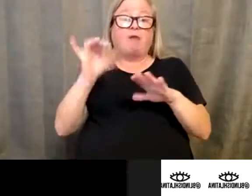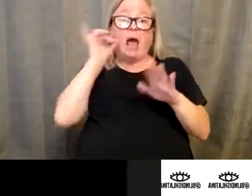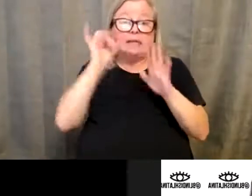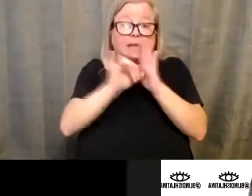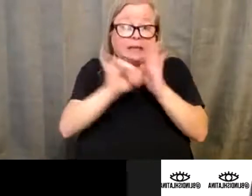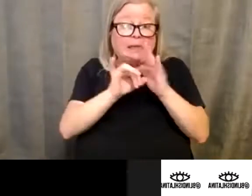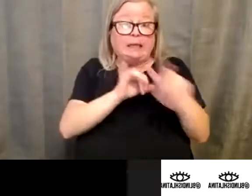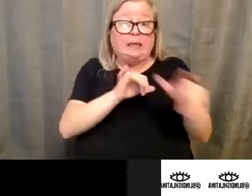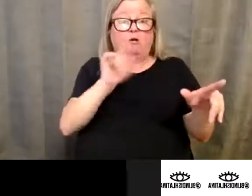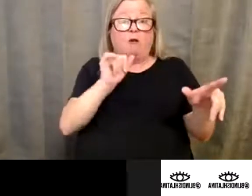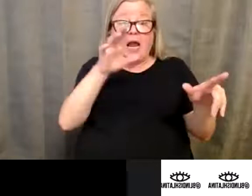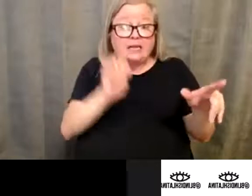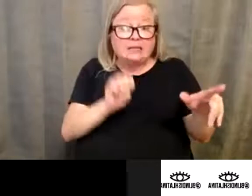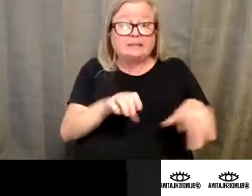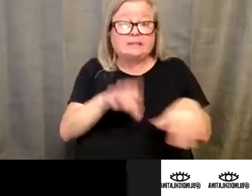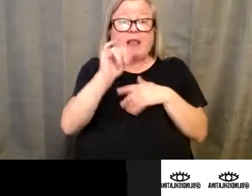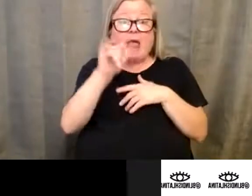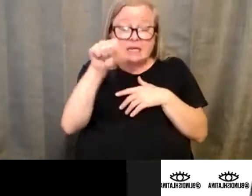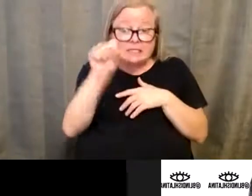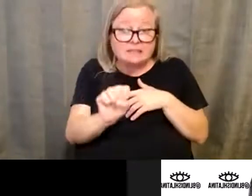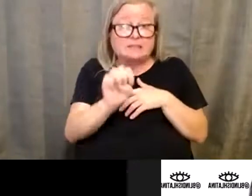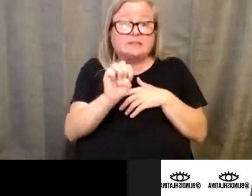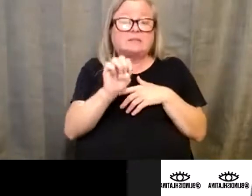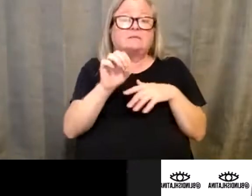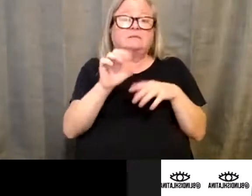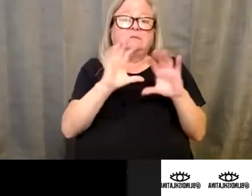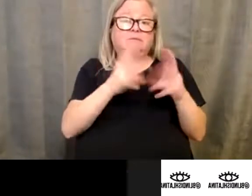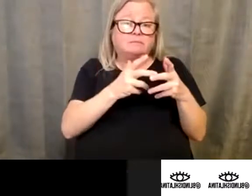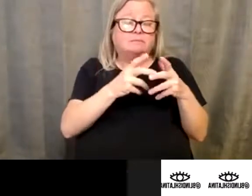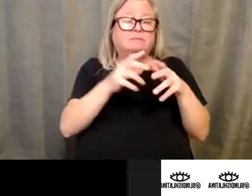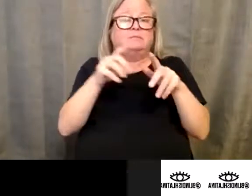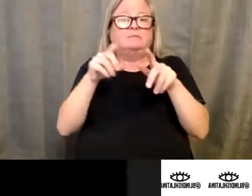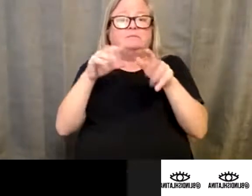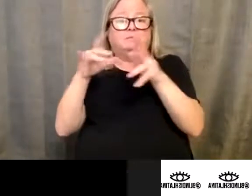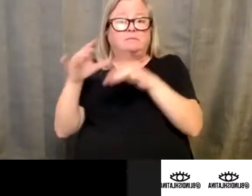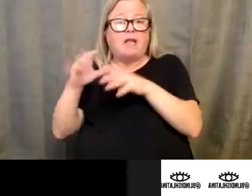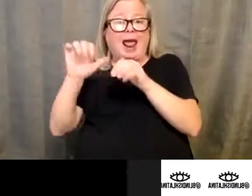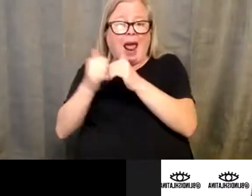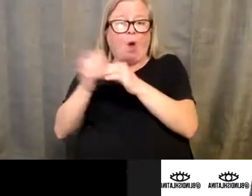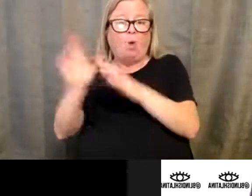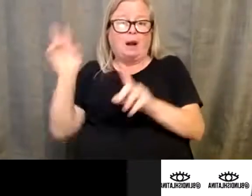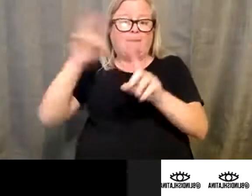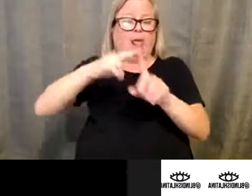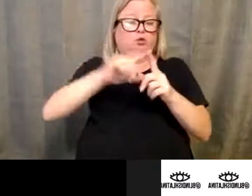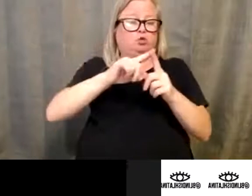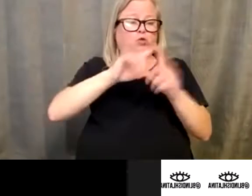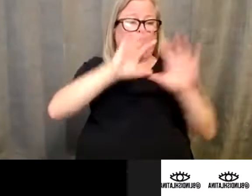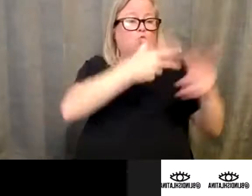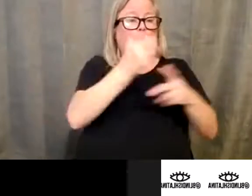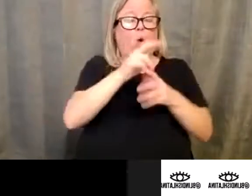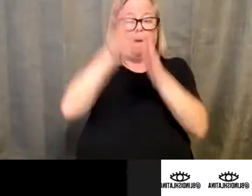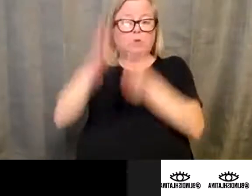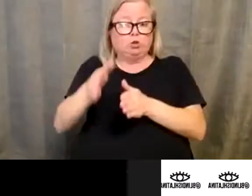and gender, disability status, and how they apply to a person or a group. How do